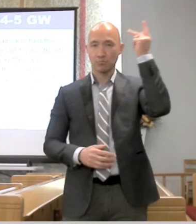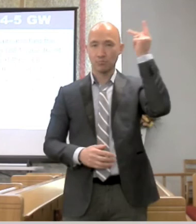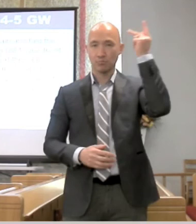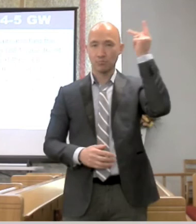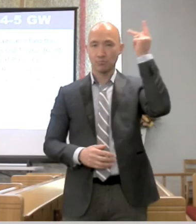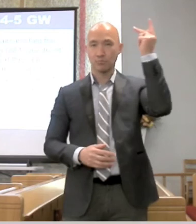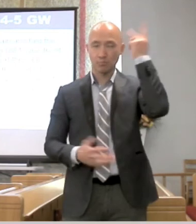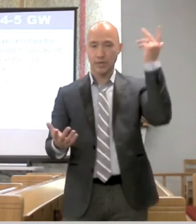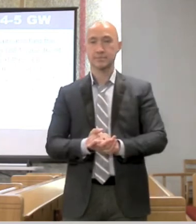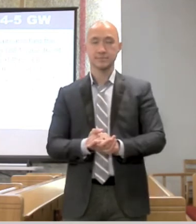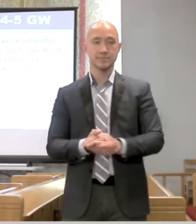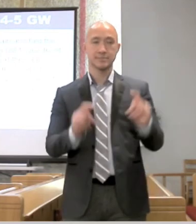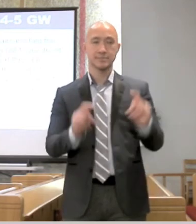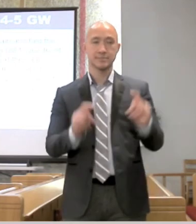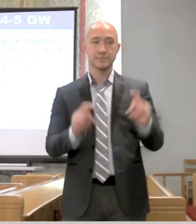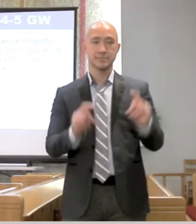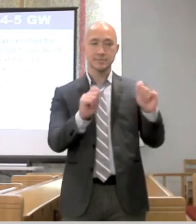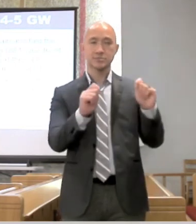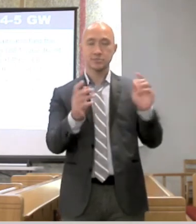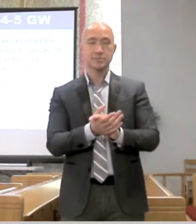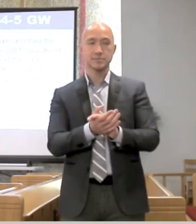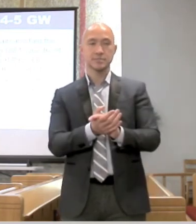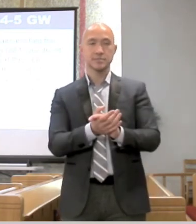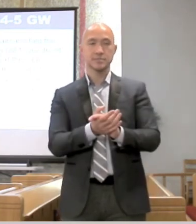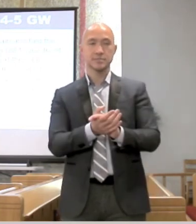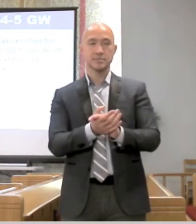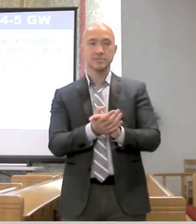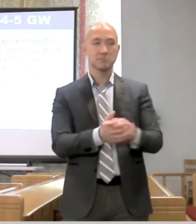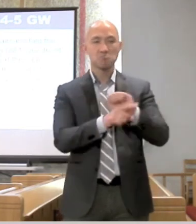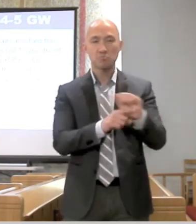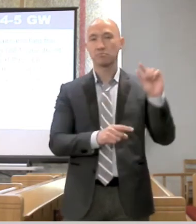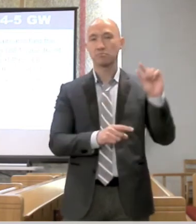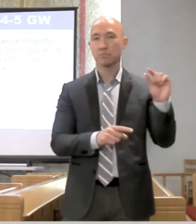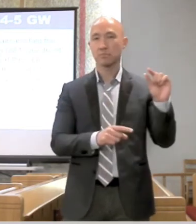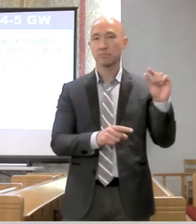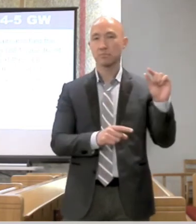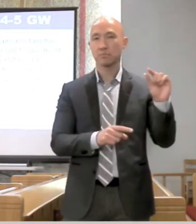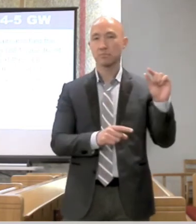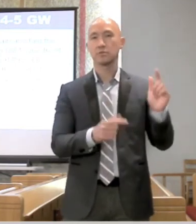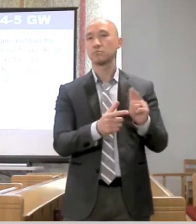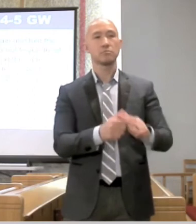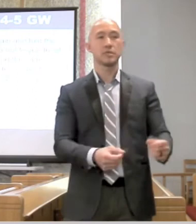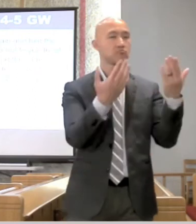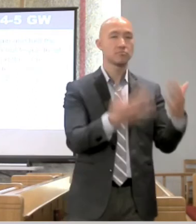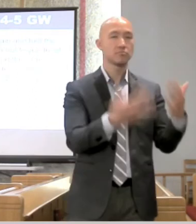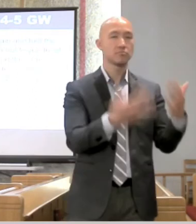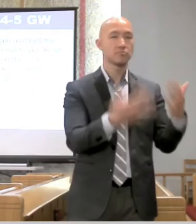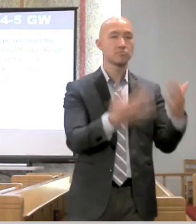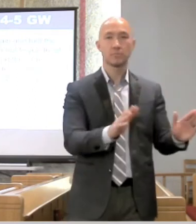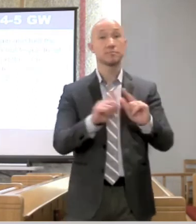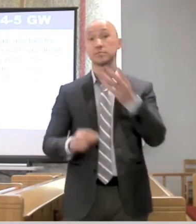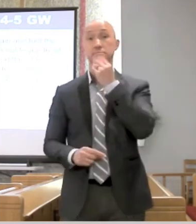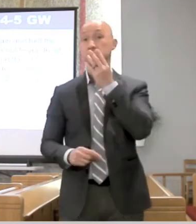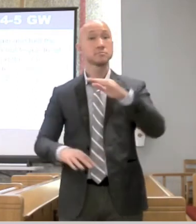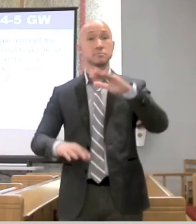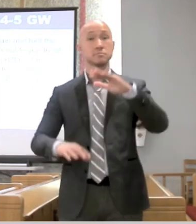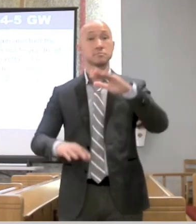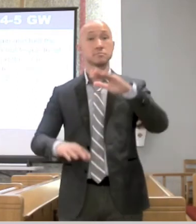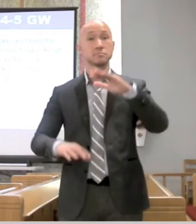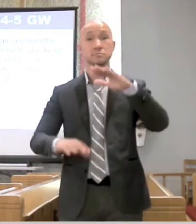with Jesus and said, okay, that's enough. Let's all go home. But the Jews really wanted Jesus, that they were